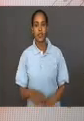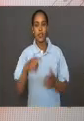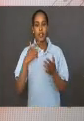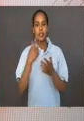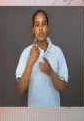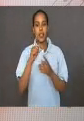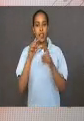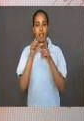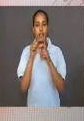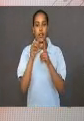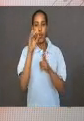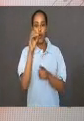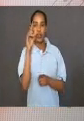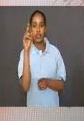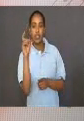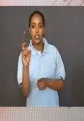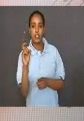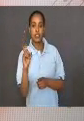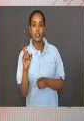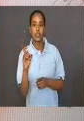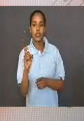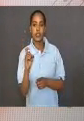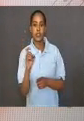The term oxidation